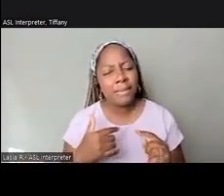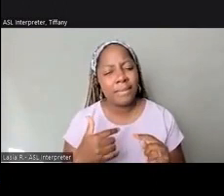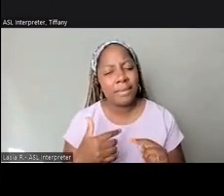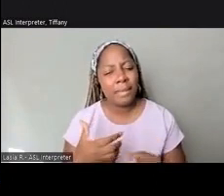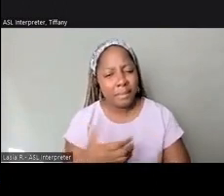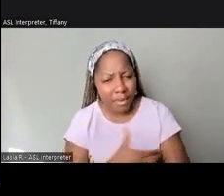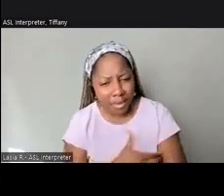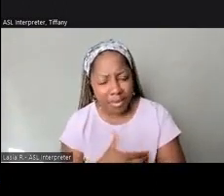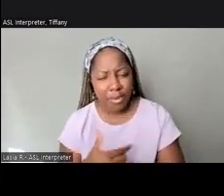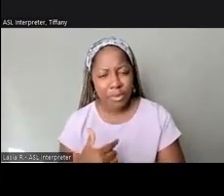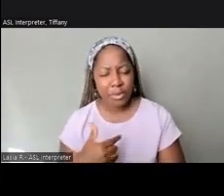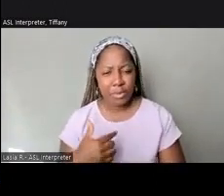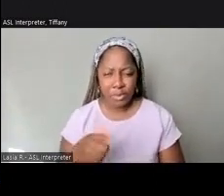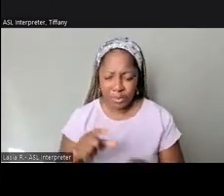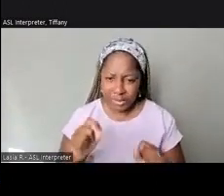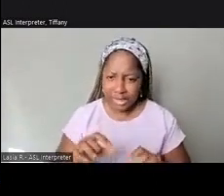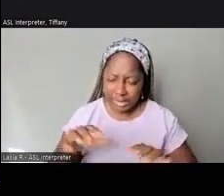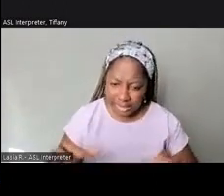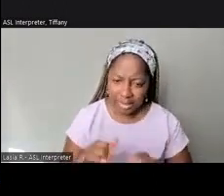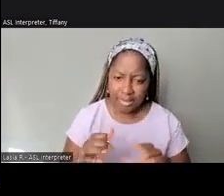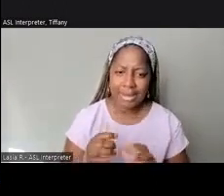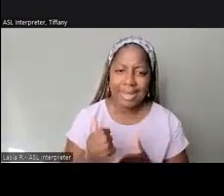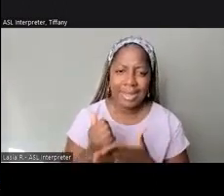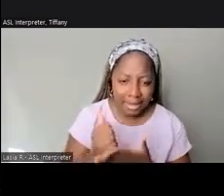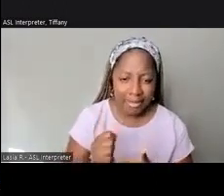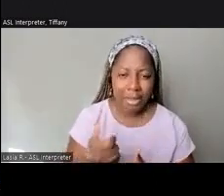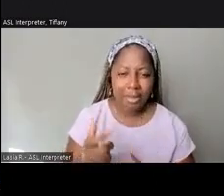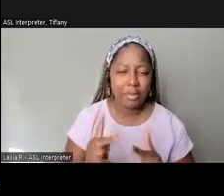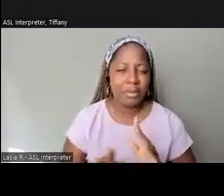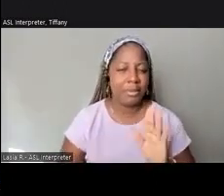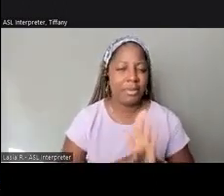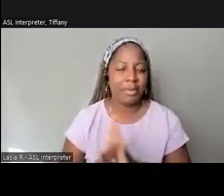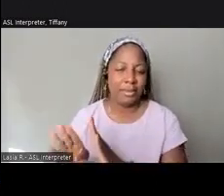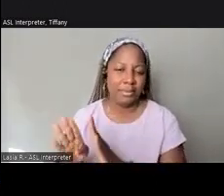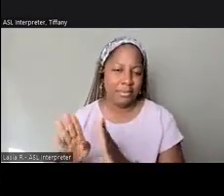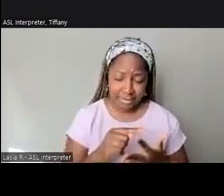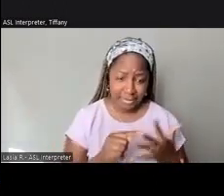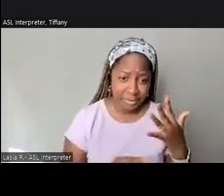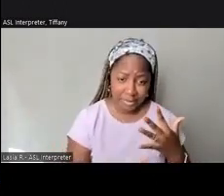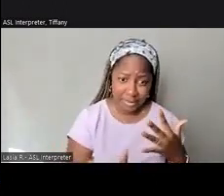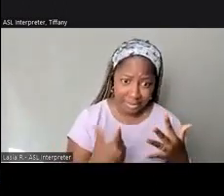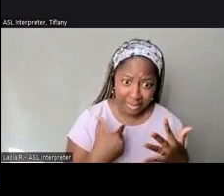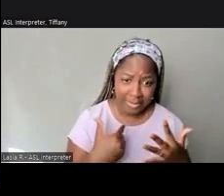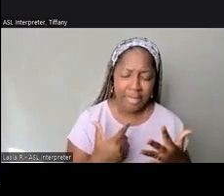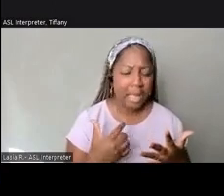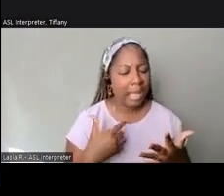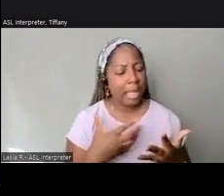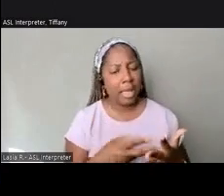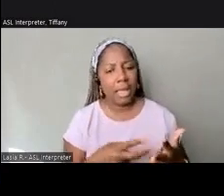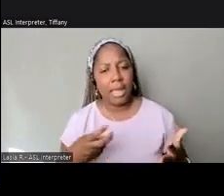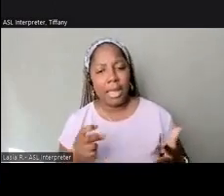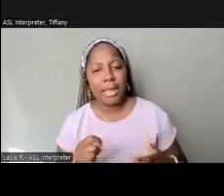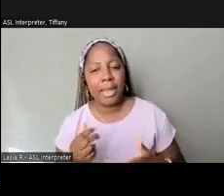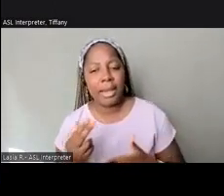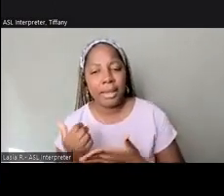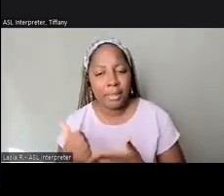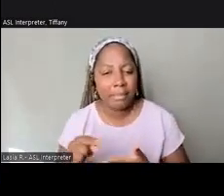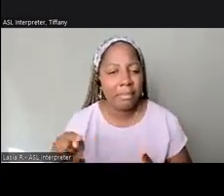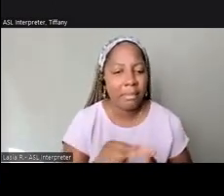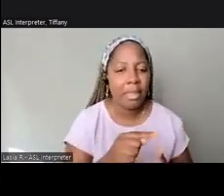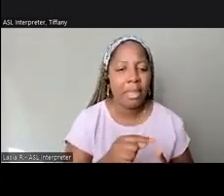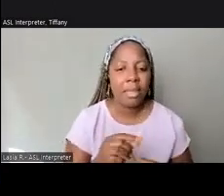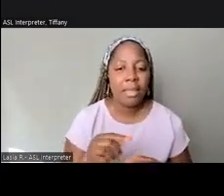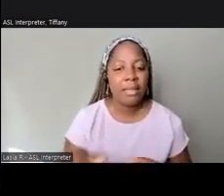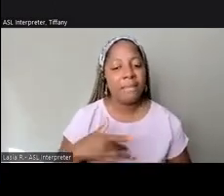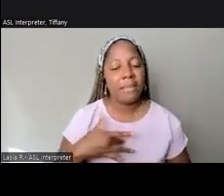for the benefit of others. And you can cultivate and use in a way that is anti-oppressive and that